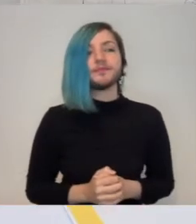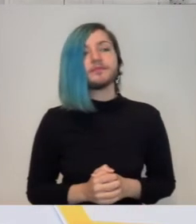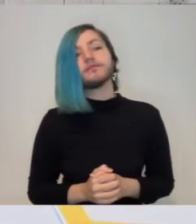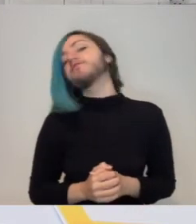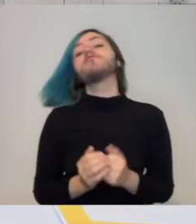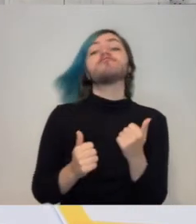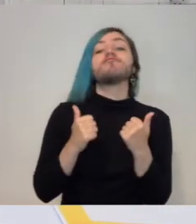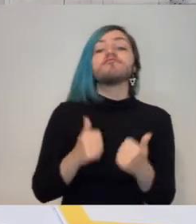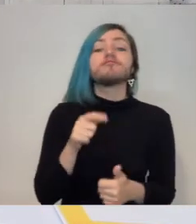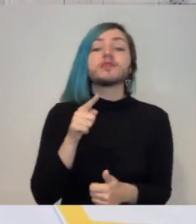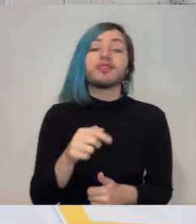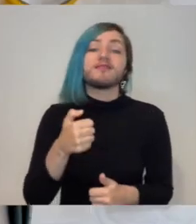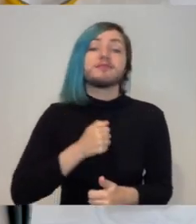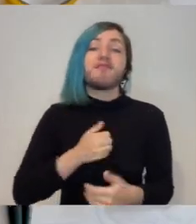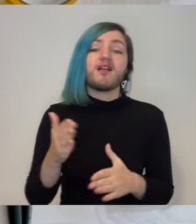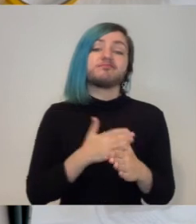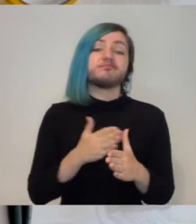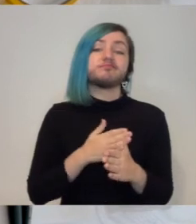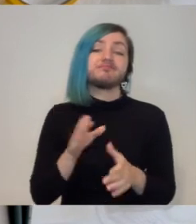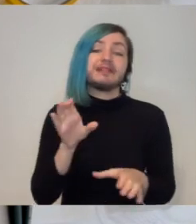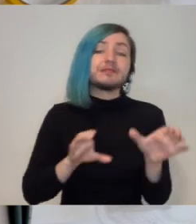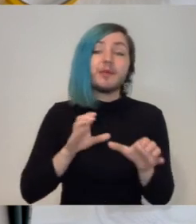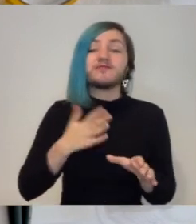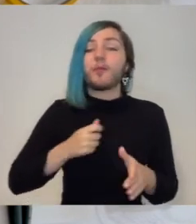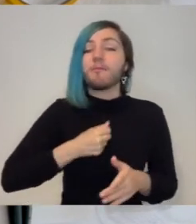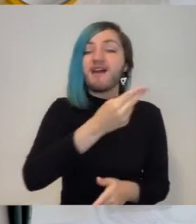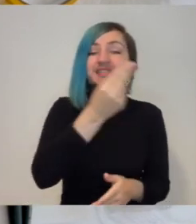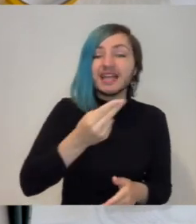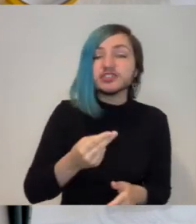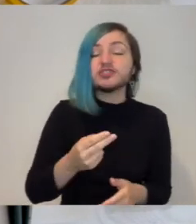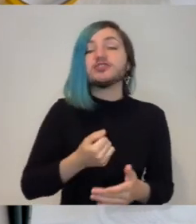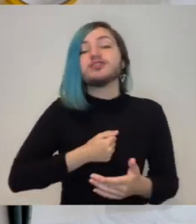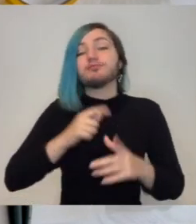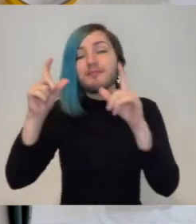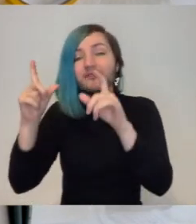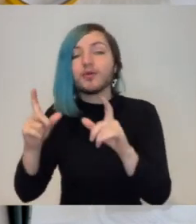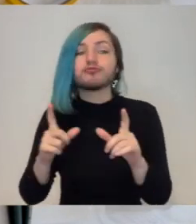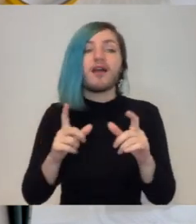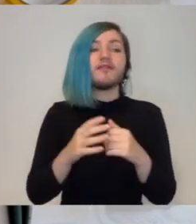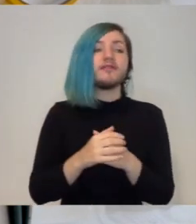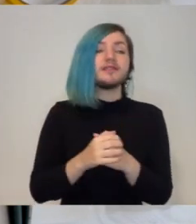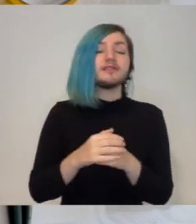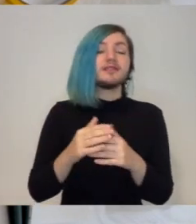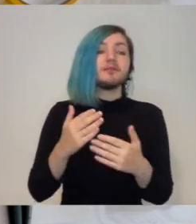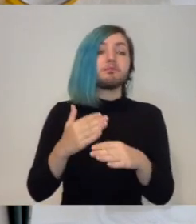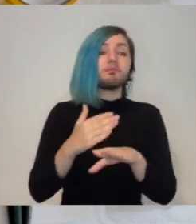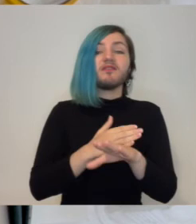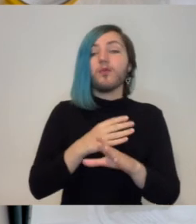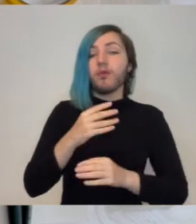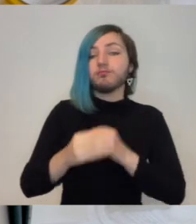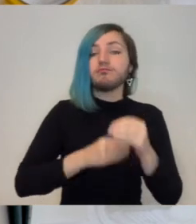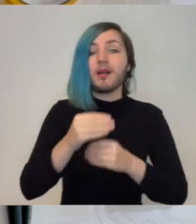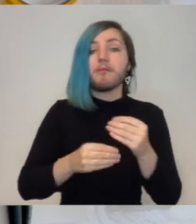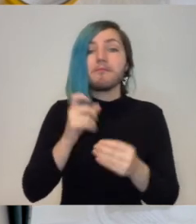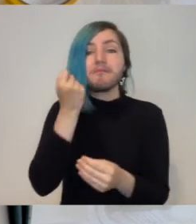So these are my sort of initial experiments coming from my sketches and my photographs before they manifest themselves